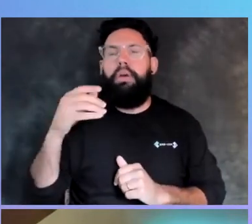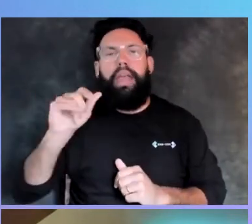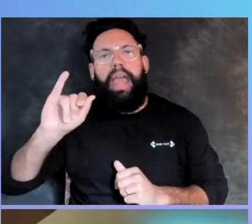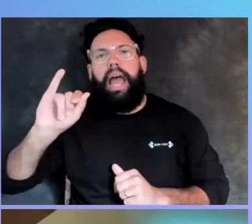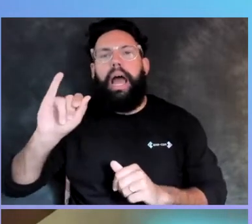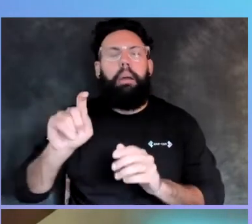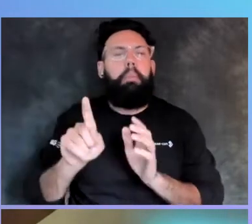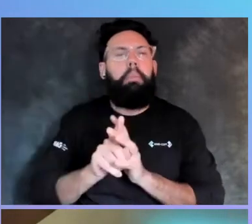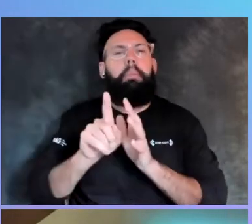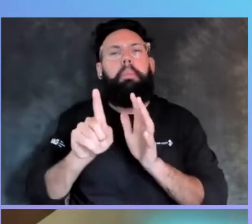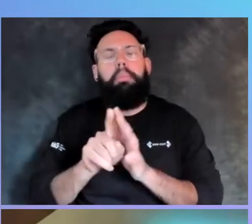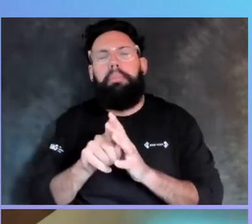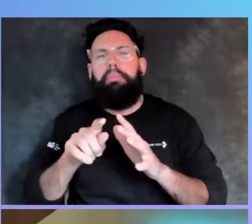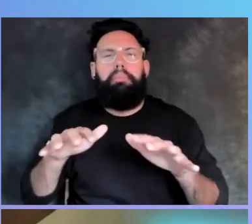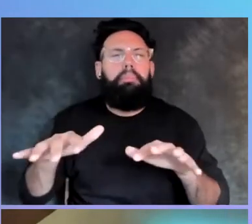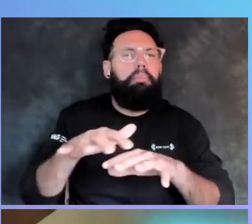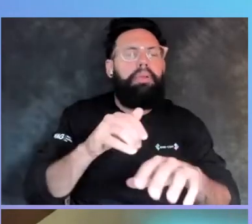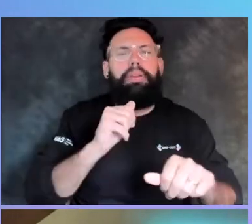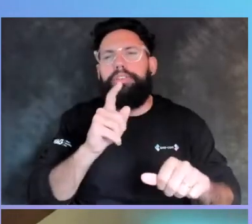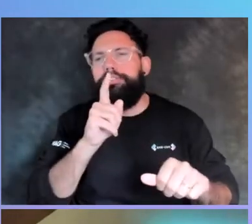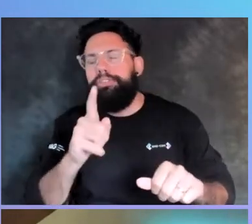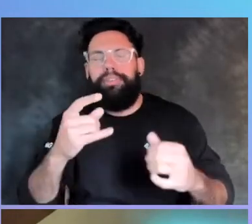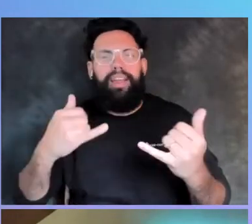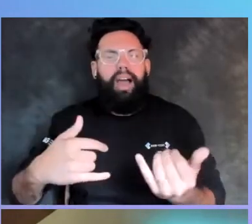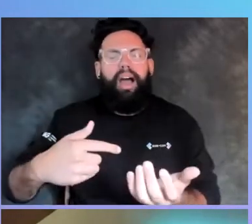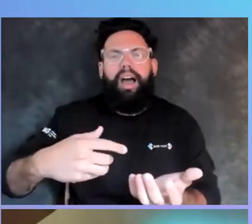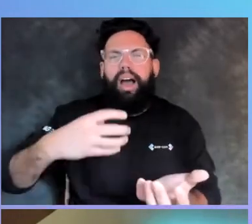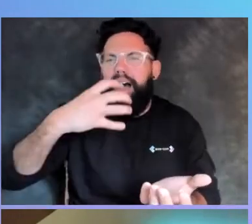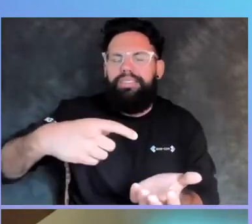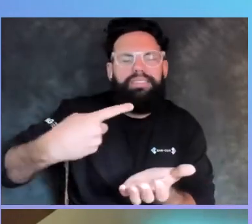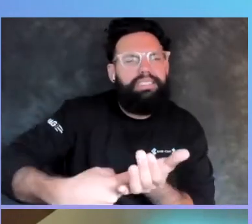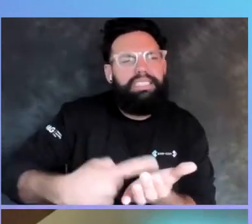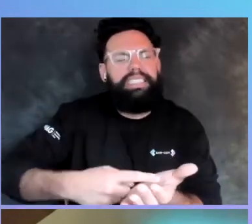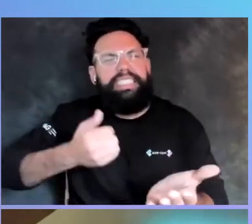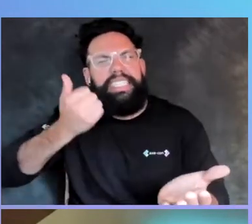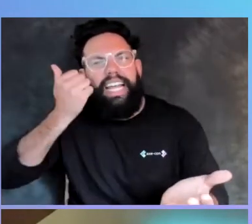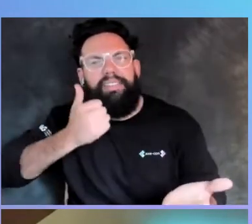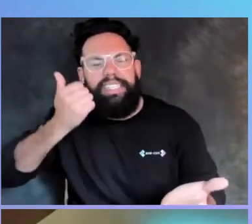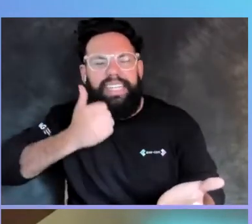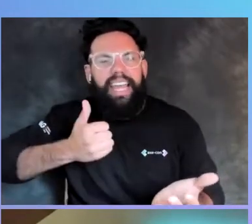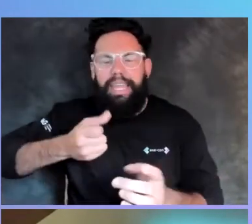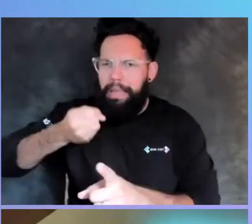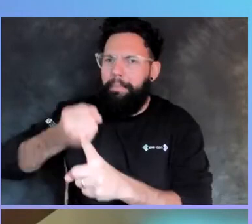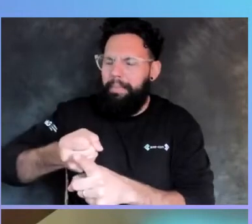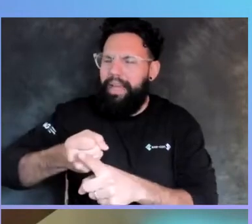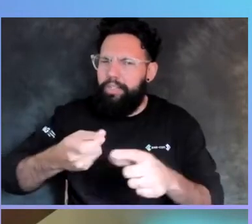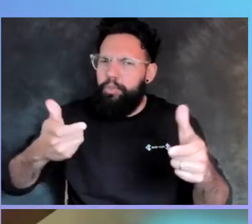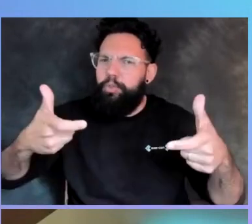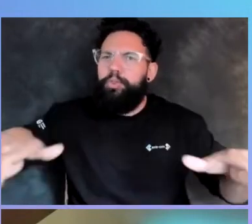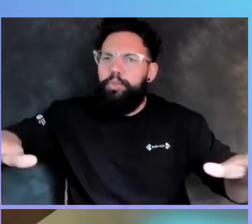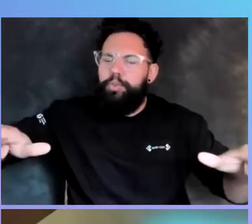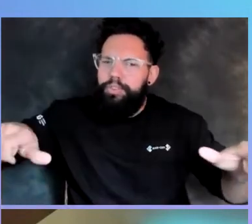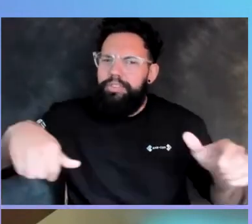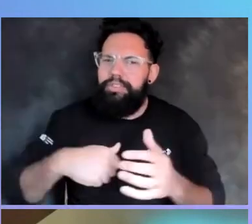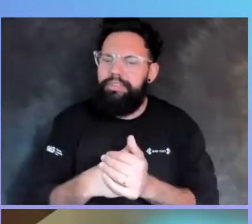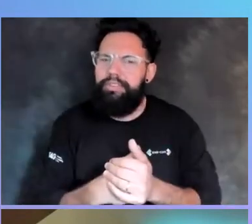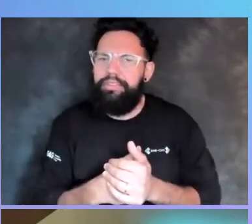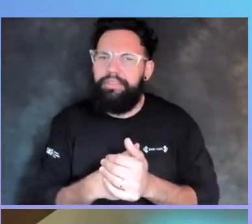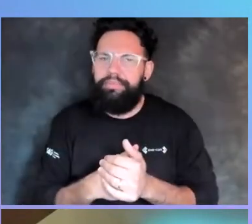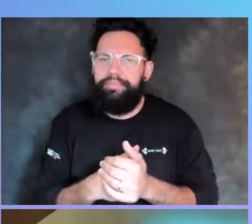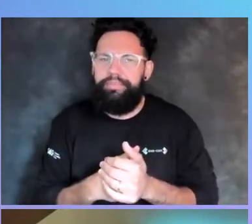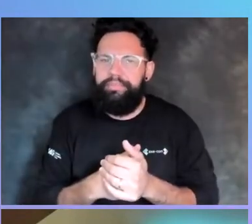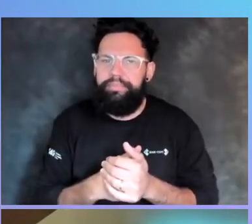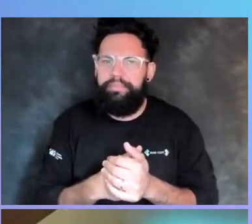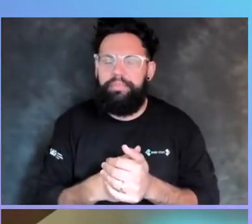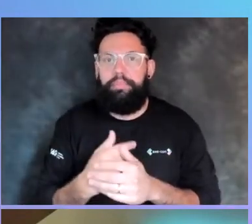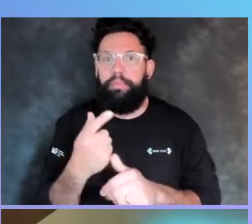to something that is an everyday subject with very real implications. And central to this shift has been the emergence